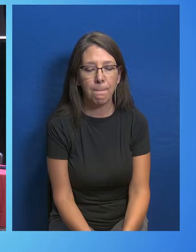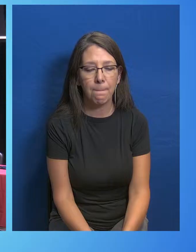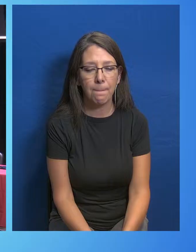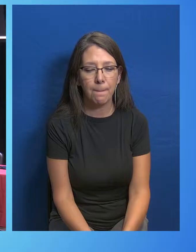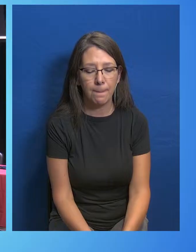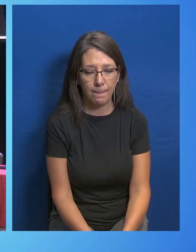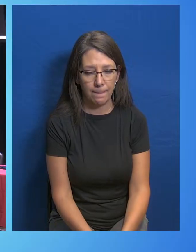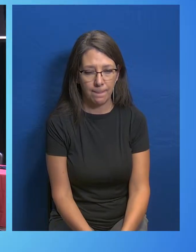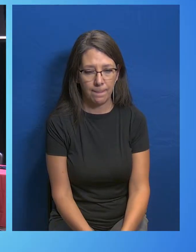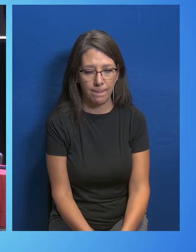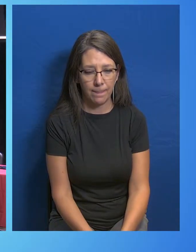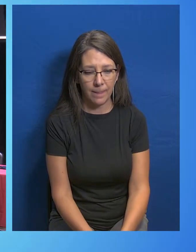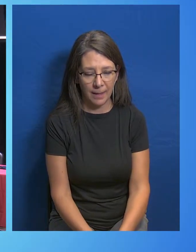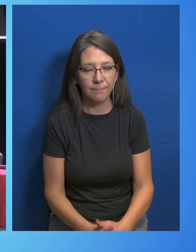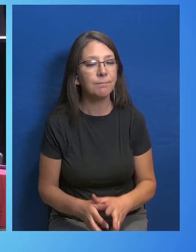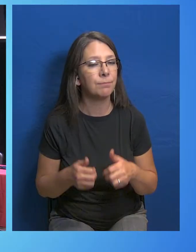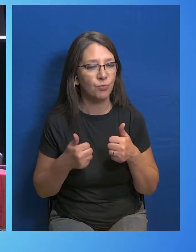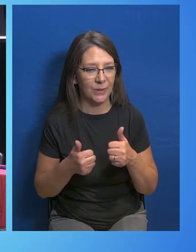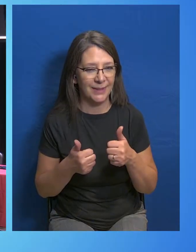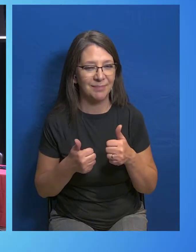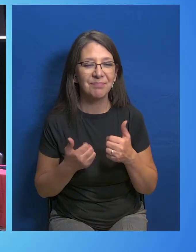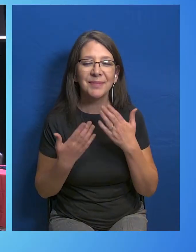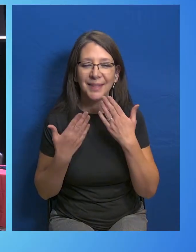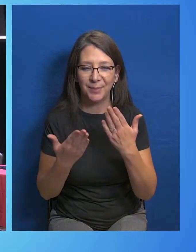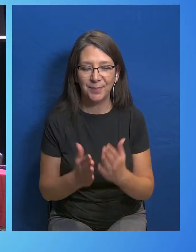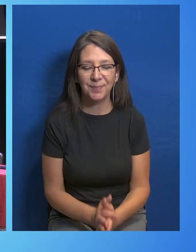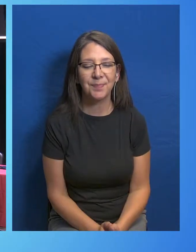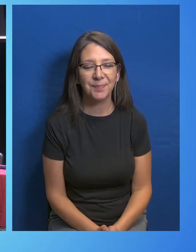Okay, great, thank you.